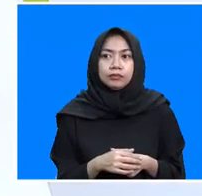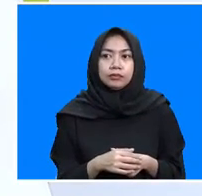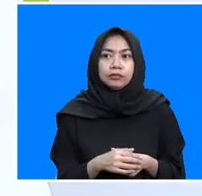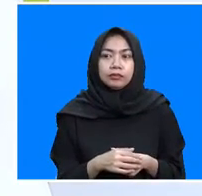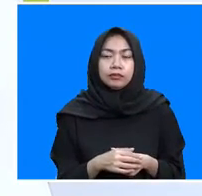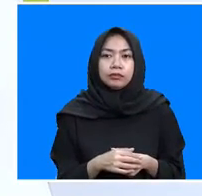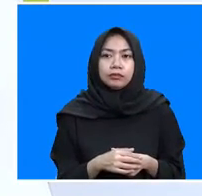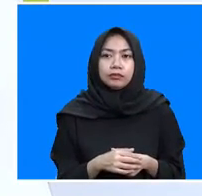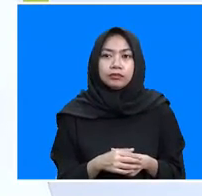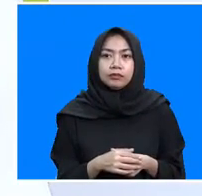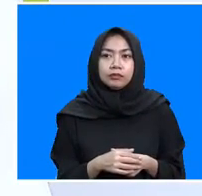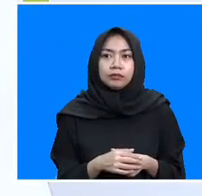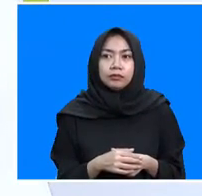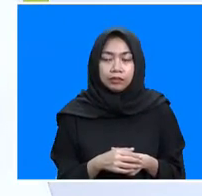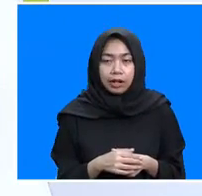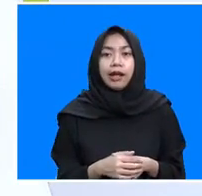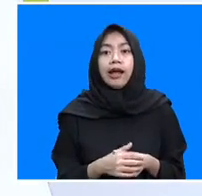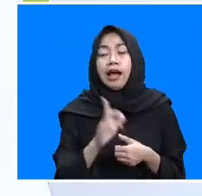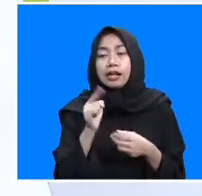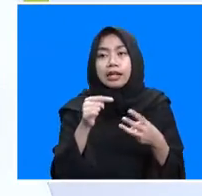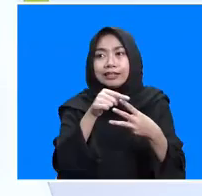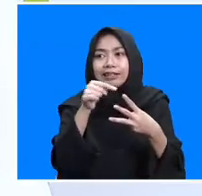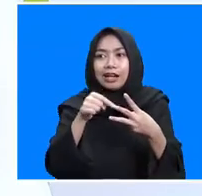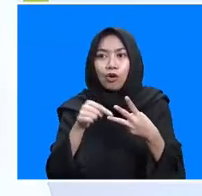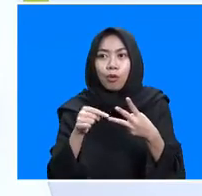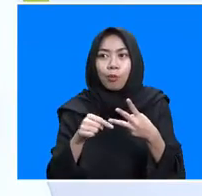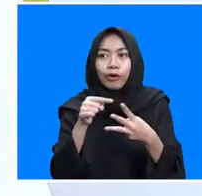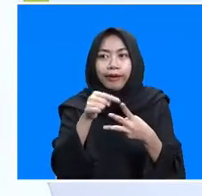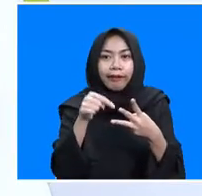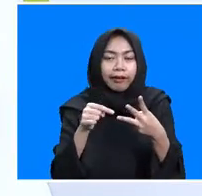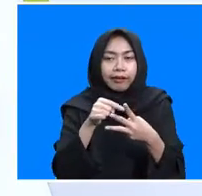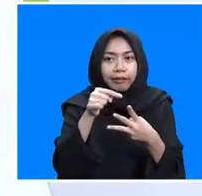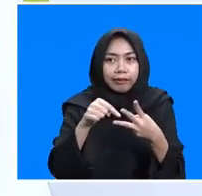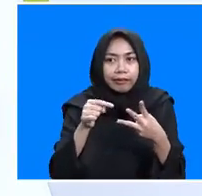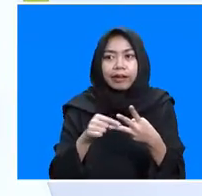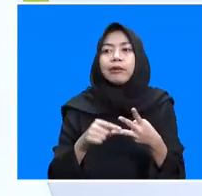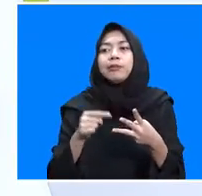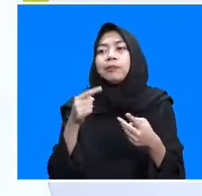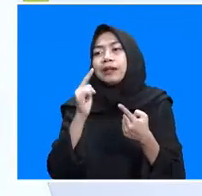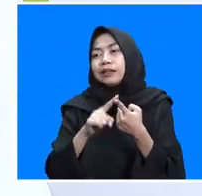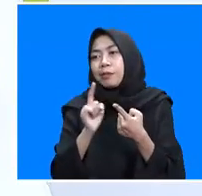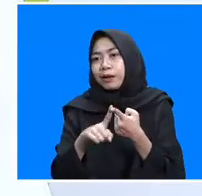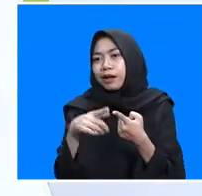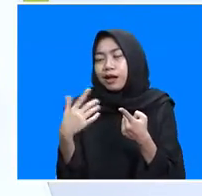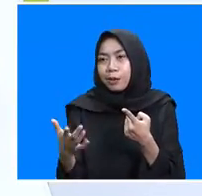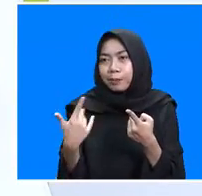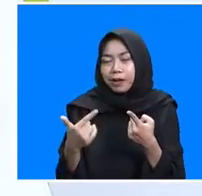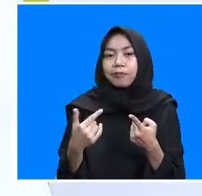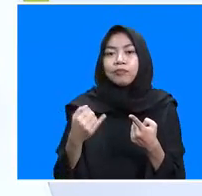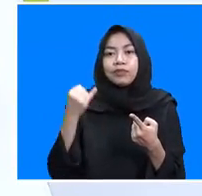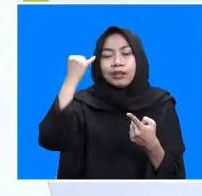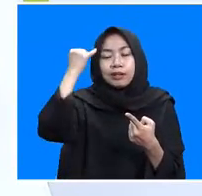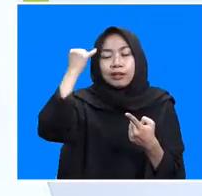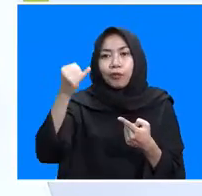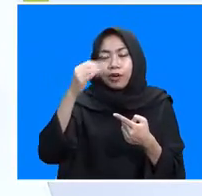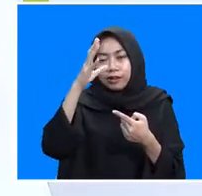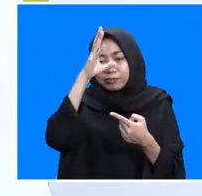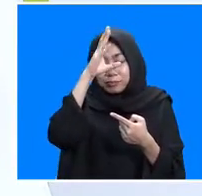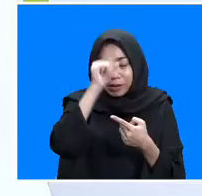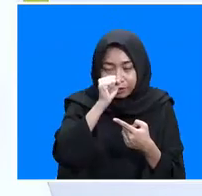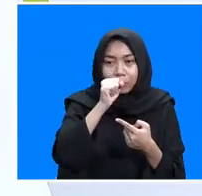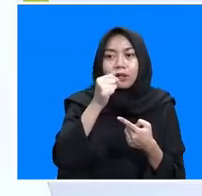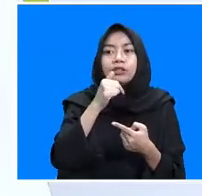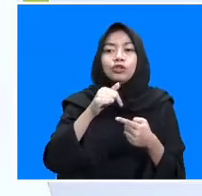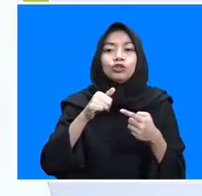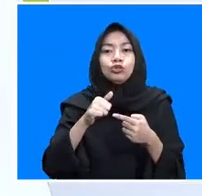break that into three components. The first is about that professional knowledge. Then it's about the professional practice, and the